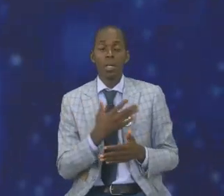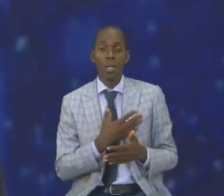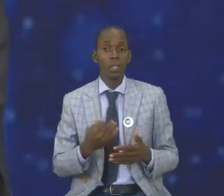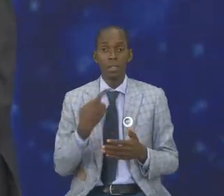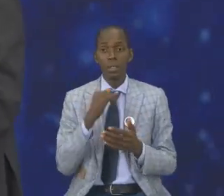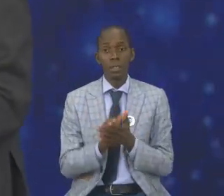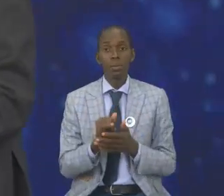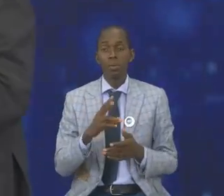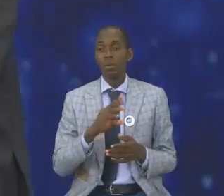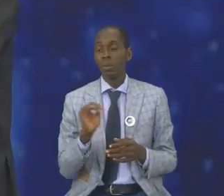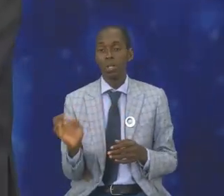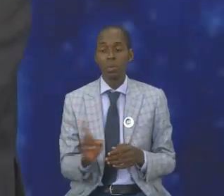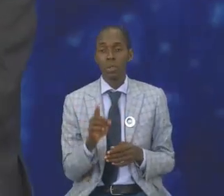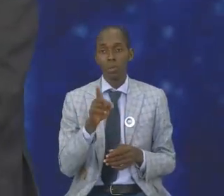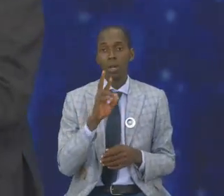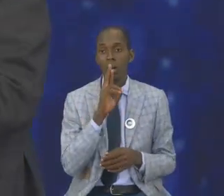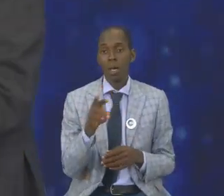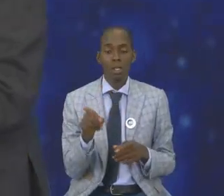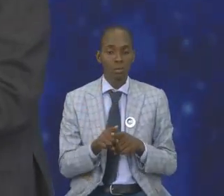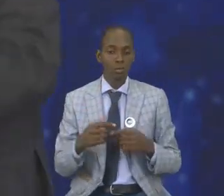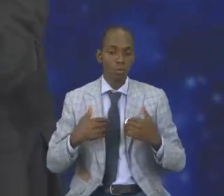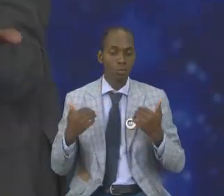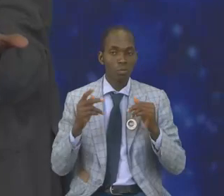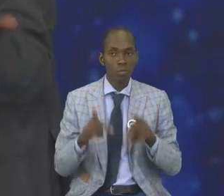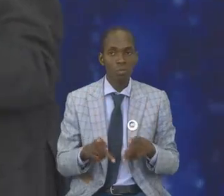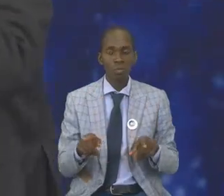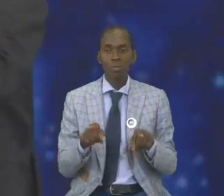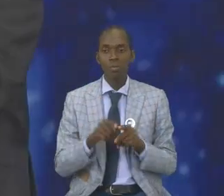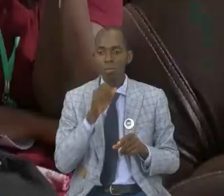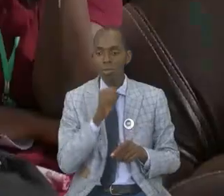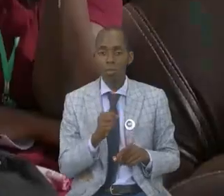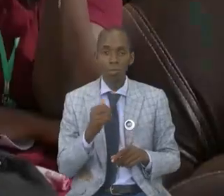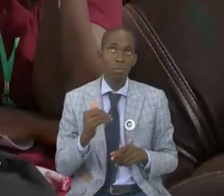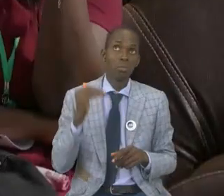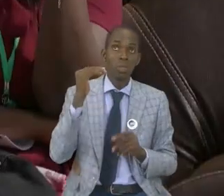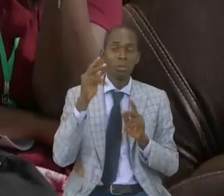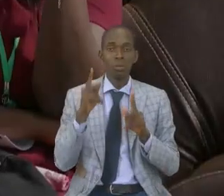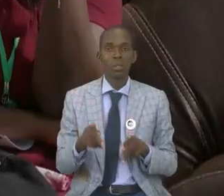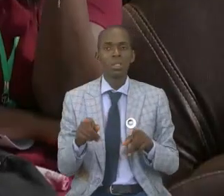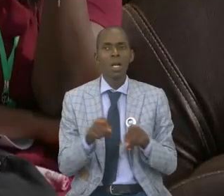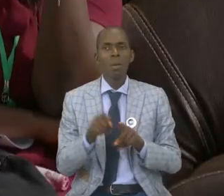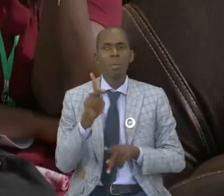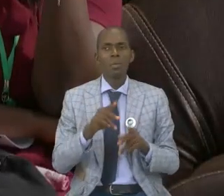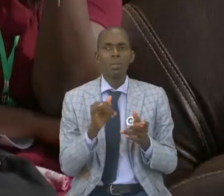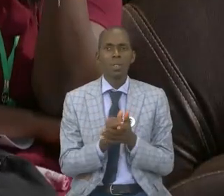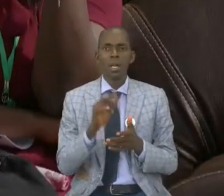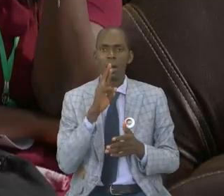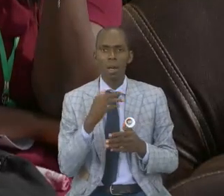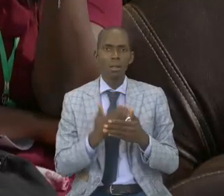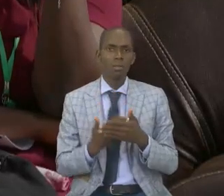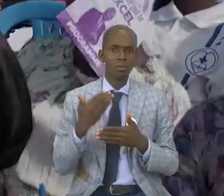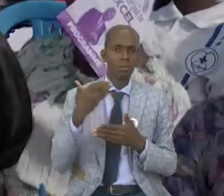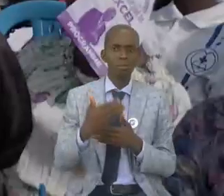wherever you are, as a young person, as an older person, as even people who are beyond 40